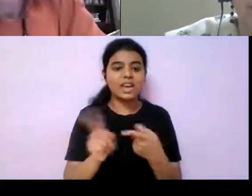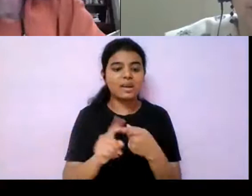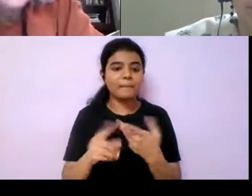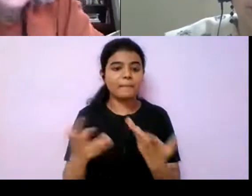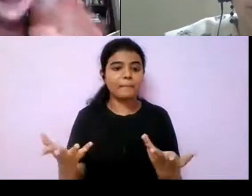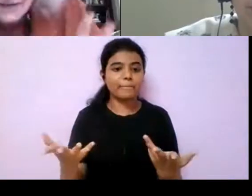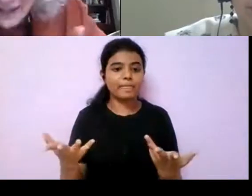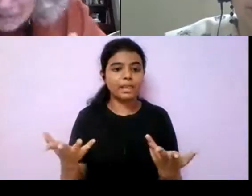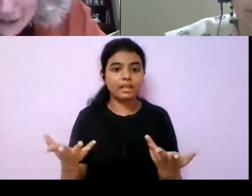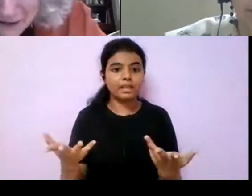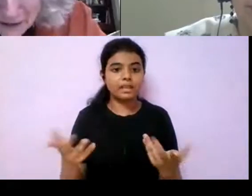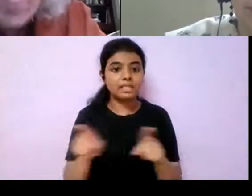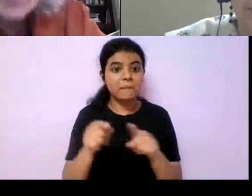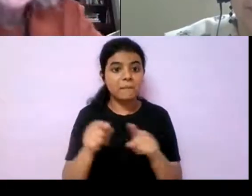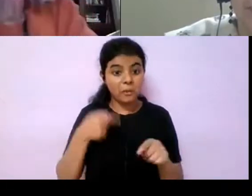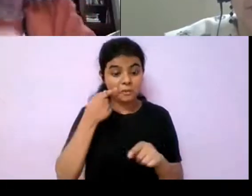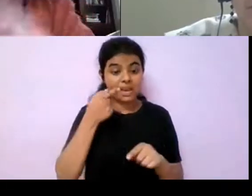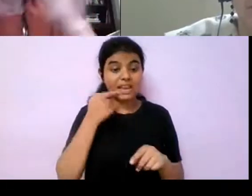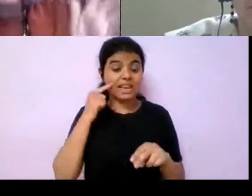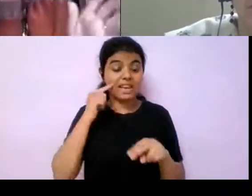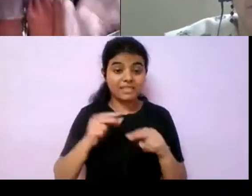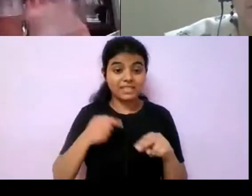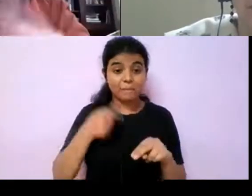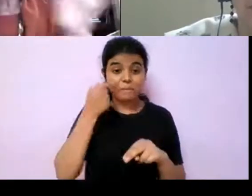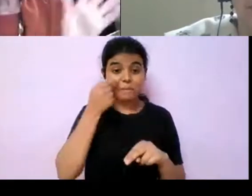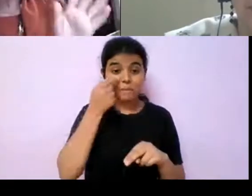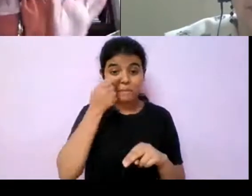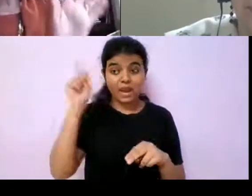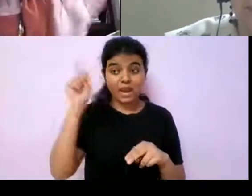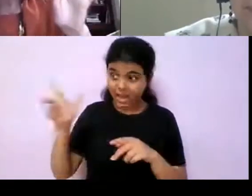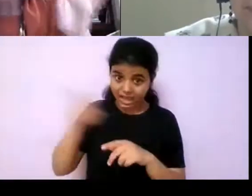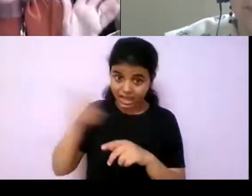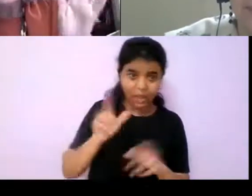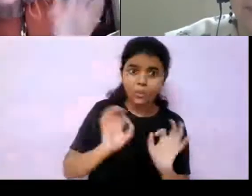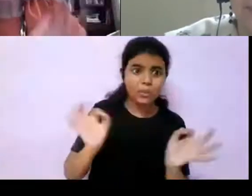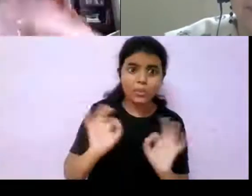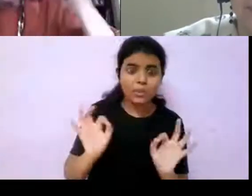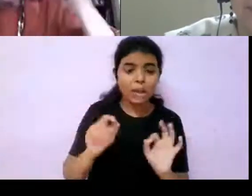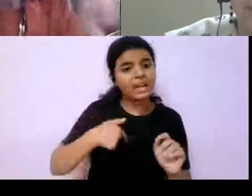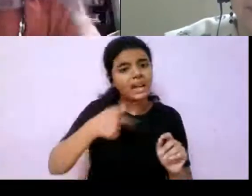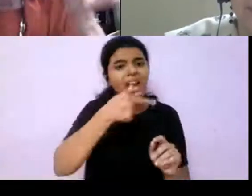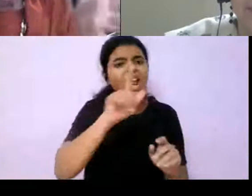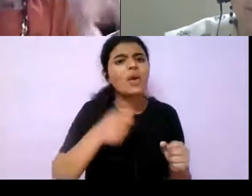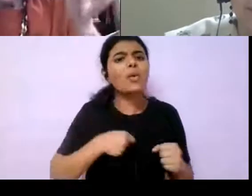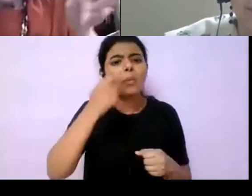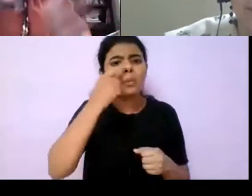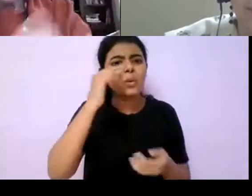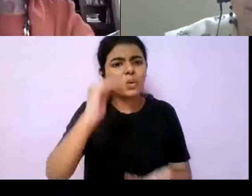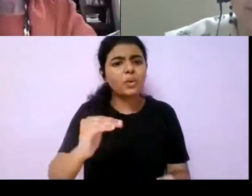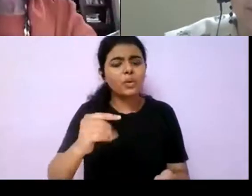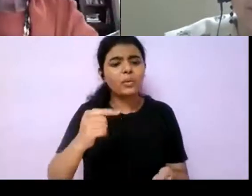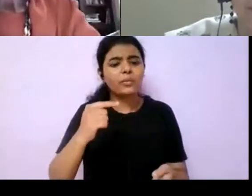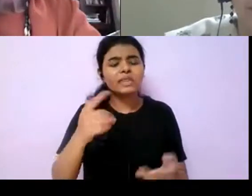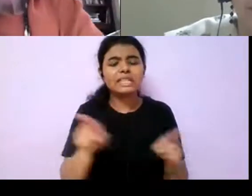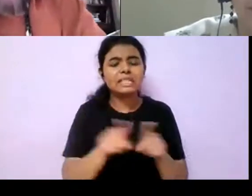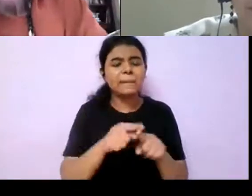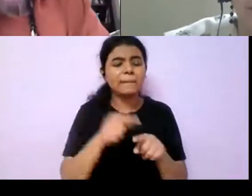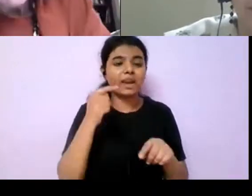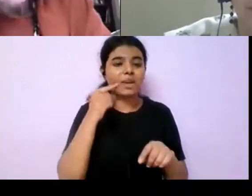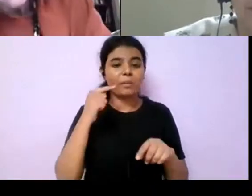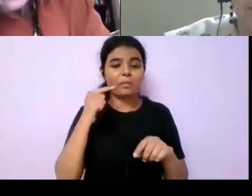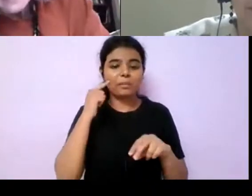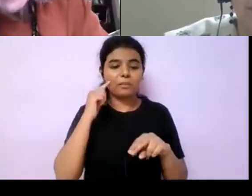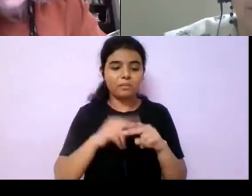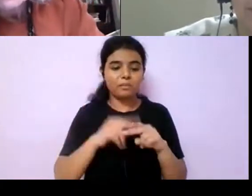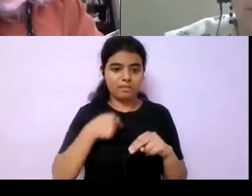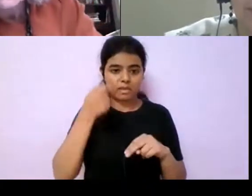my mother would never let me do. And precisely because my mother would never let me do them, I let him do that. But